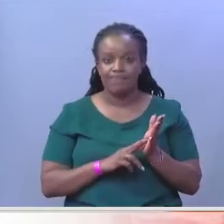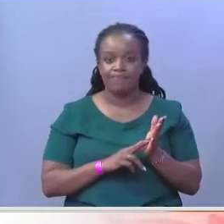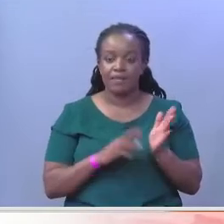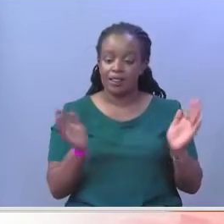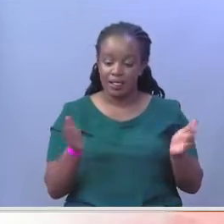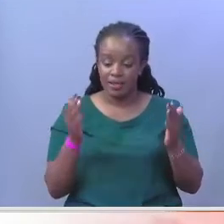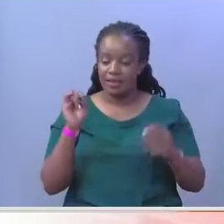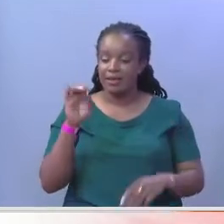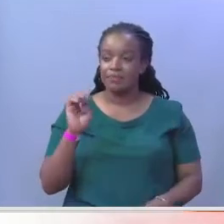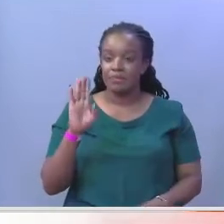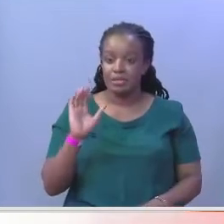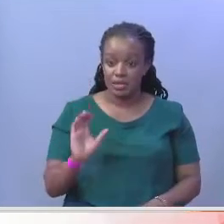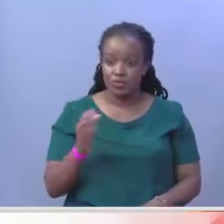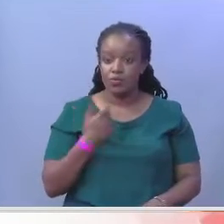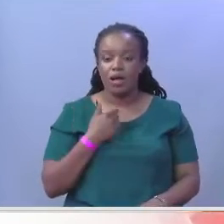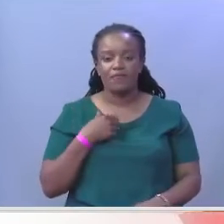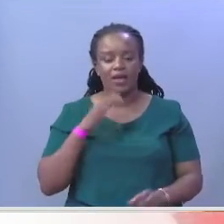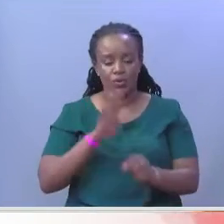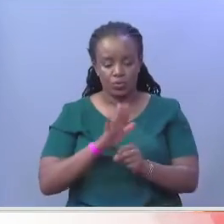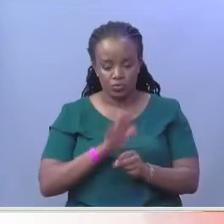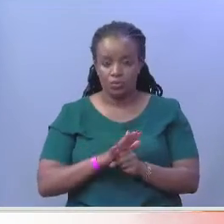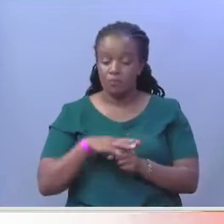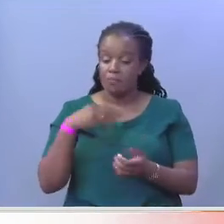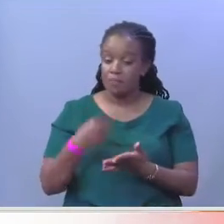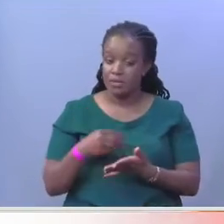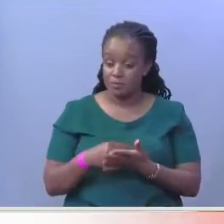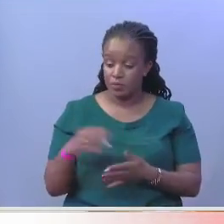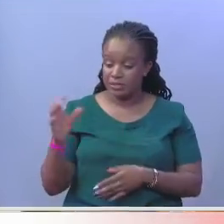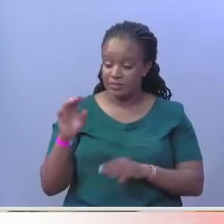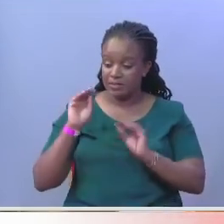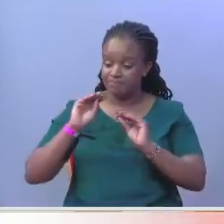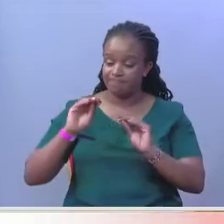seek a stronger budget for, or a bigger budget for civic education.